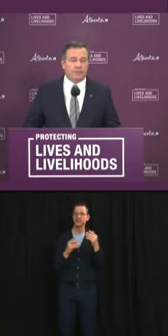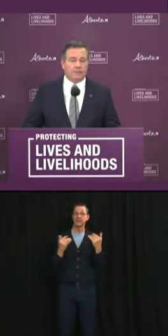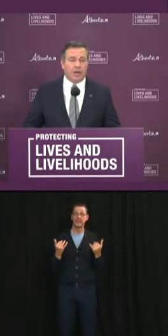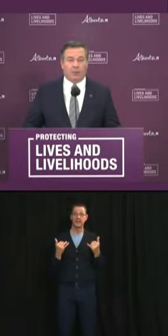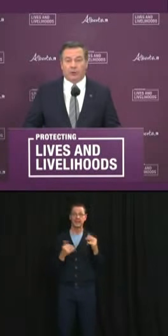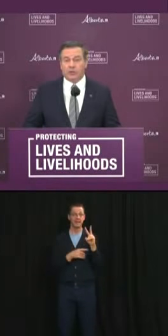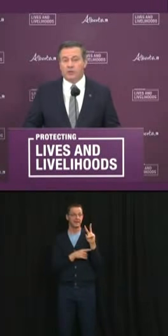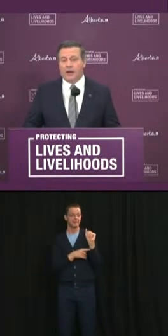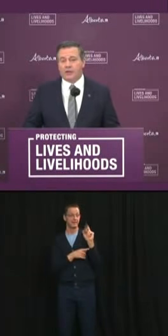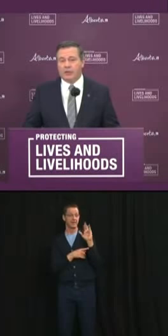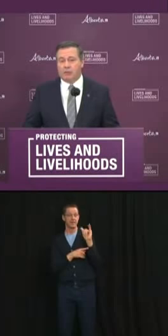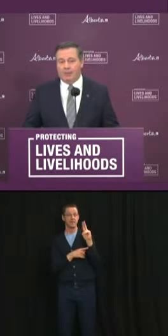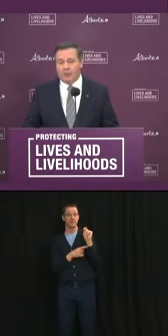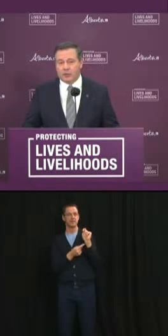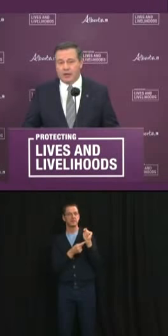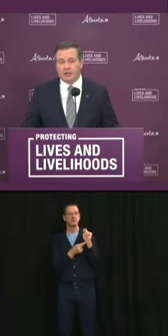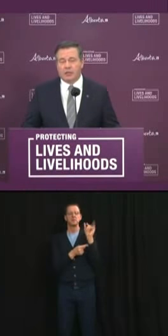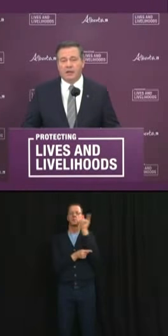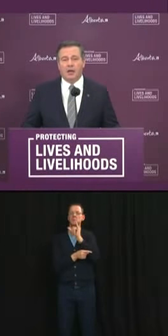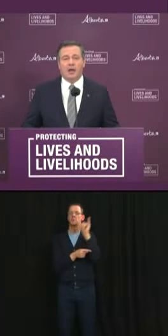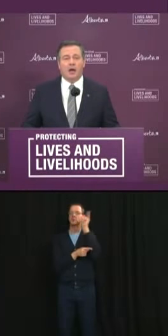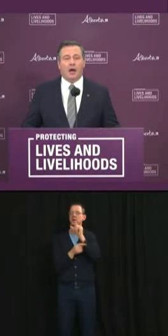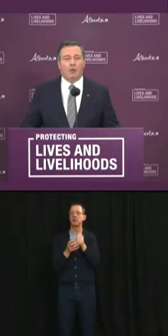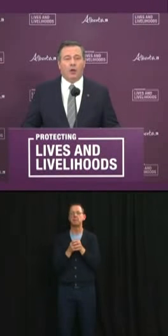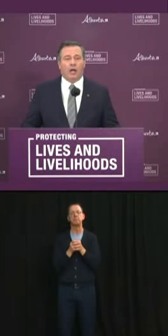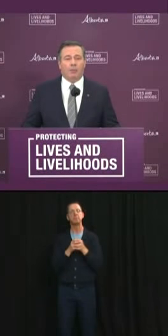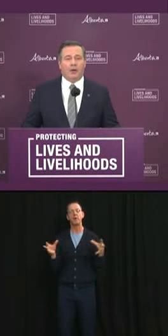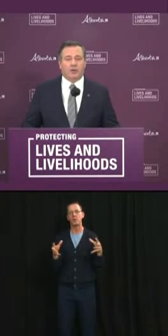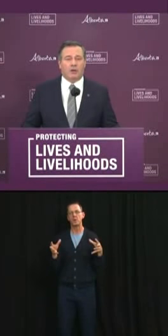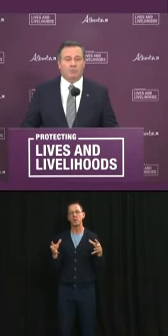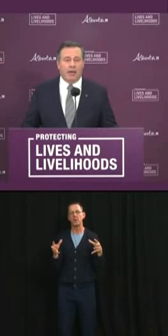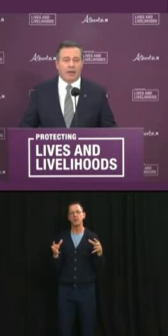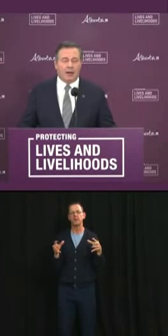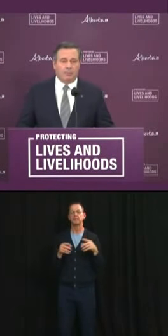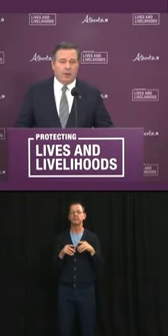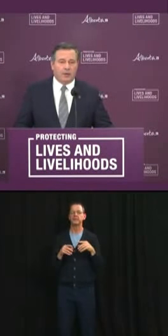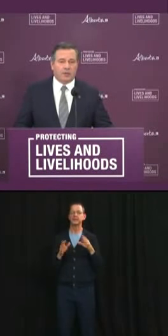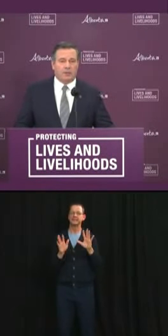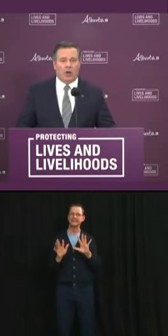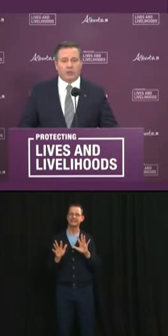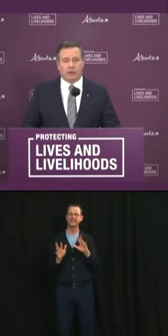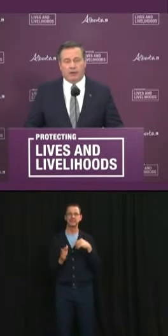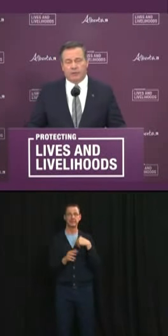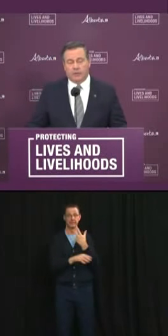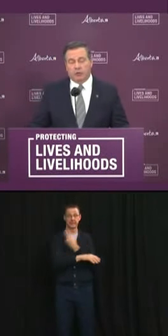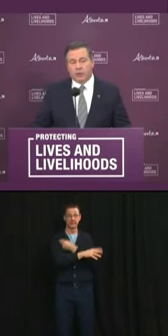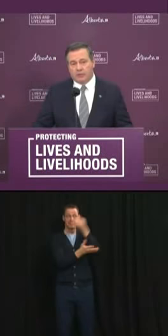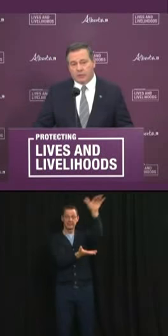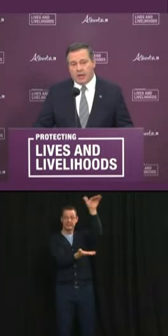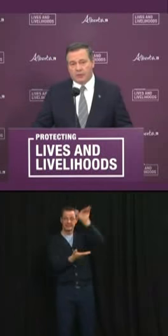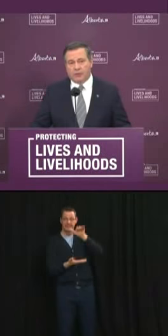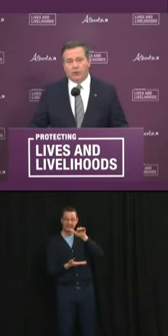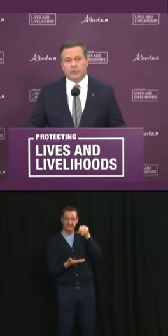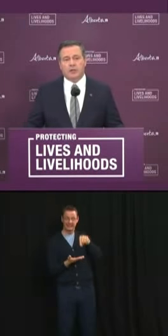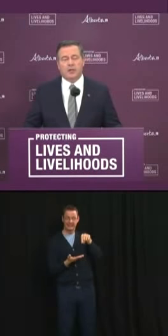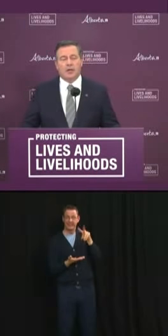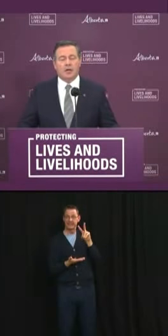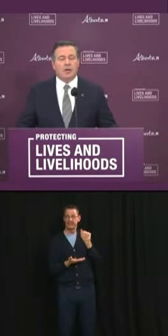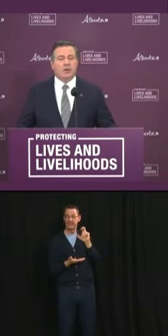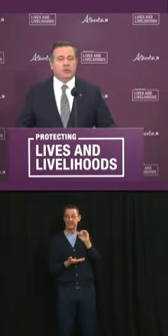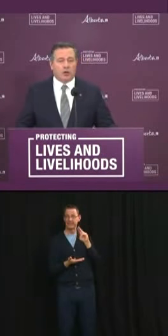steps, Alberta's new vaccine ramp-up strategy, will help us make up some lost ground. Here are the 3 steps.